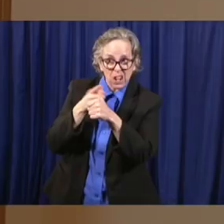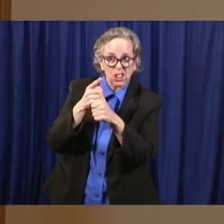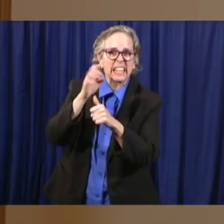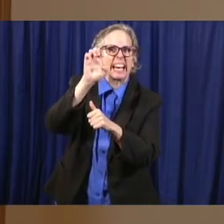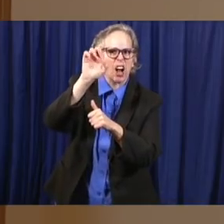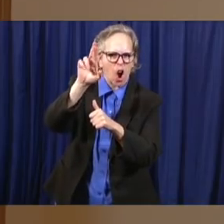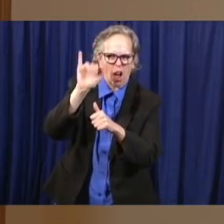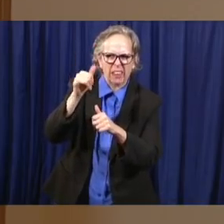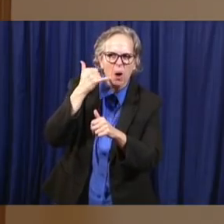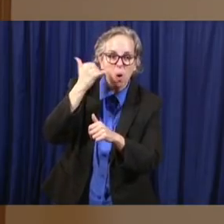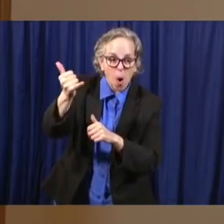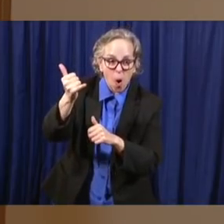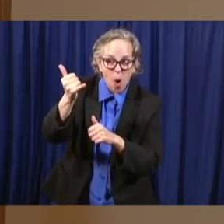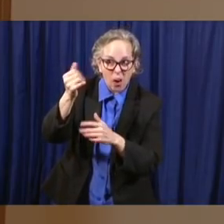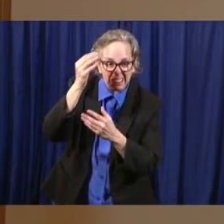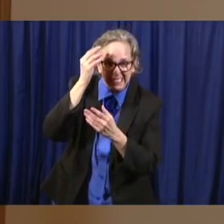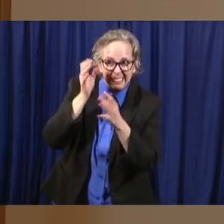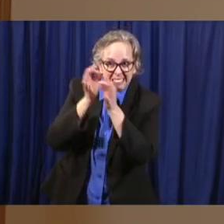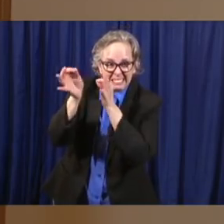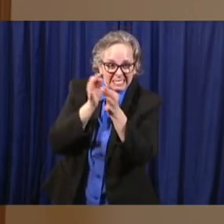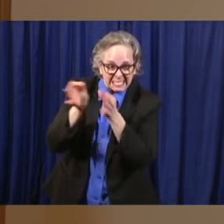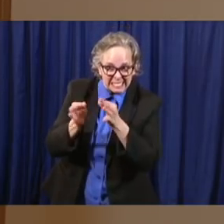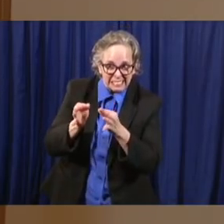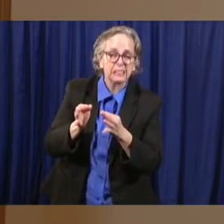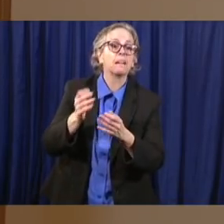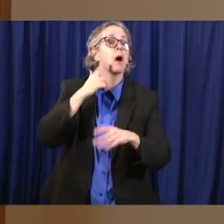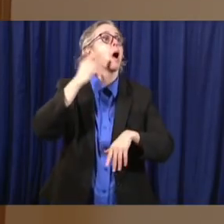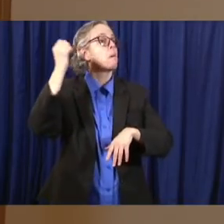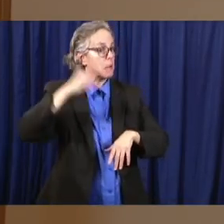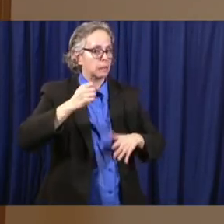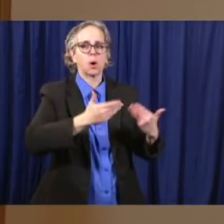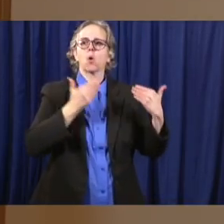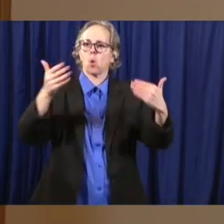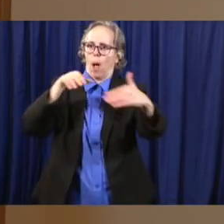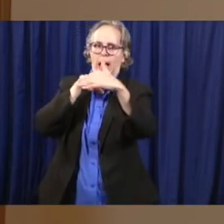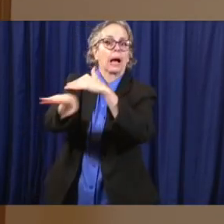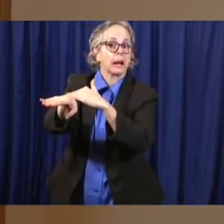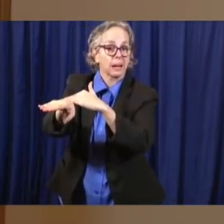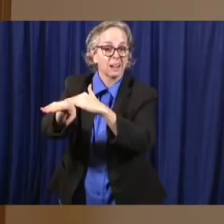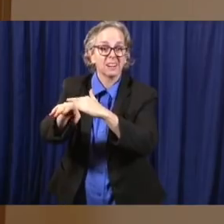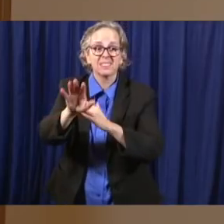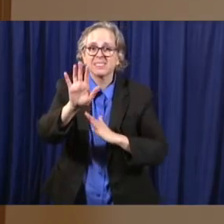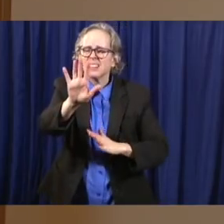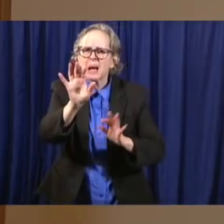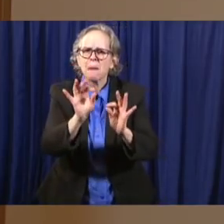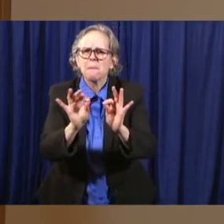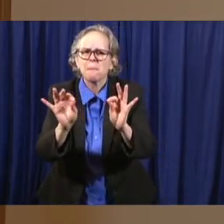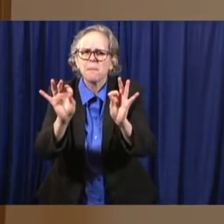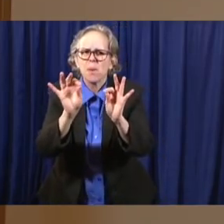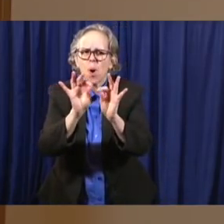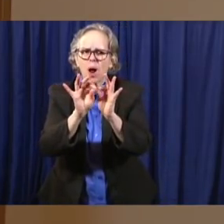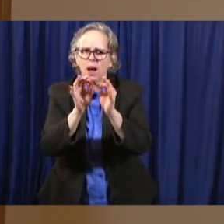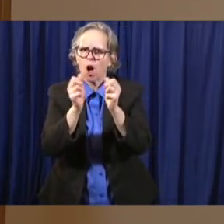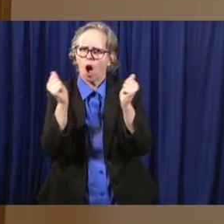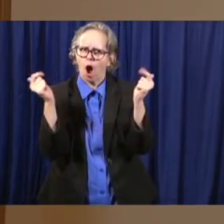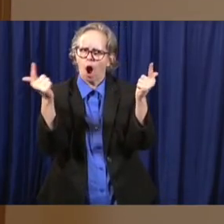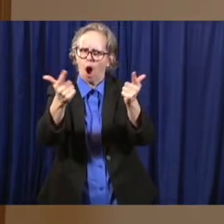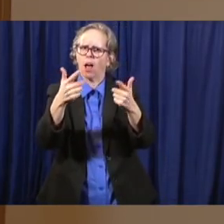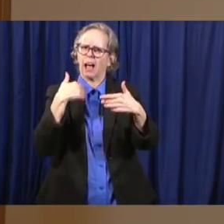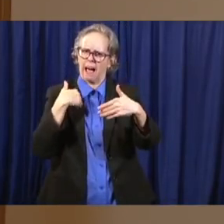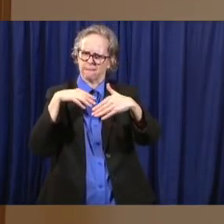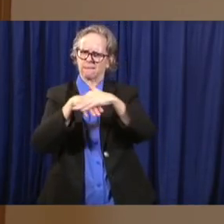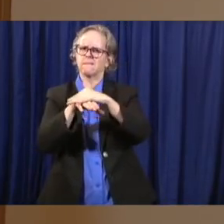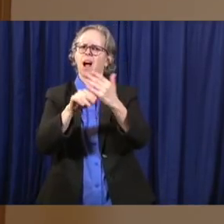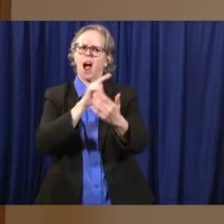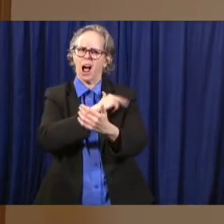to you that you would normally use. It's really important that all of us can access our healthcare system. A lot